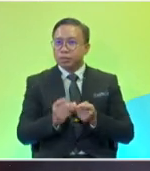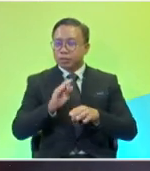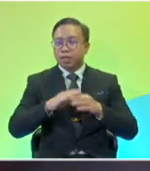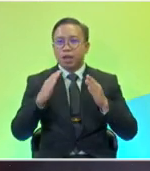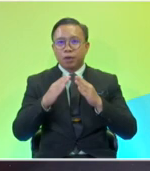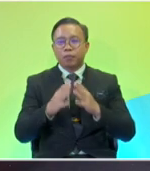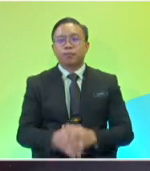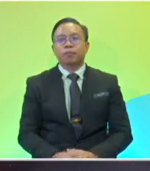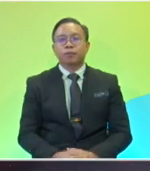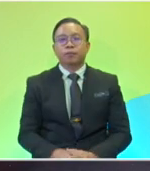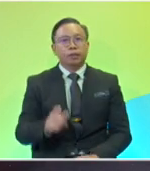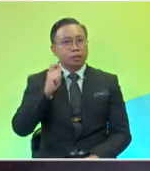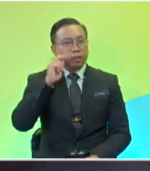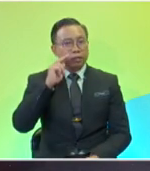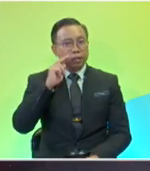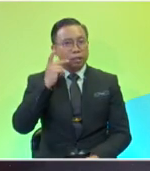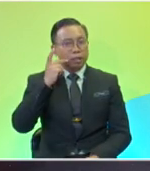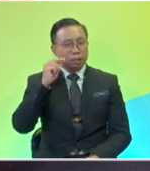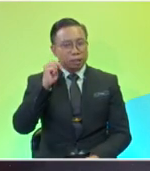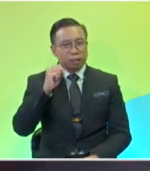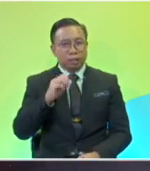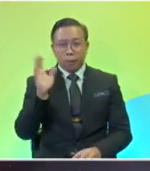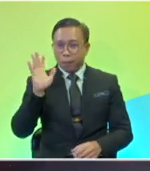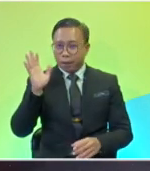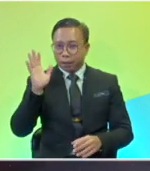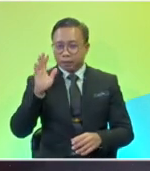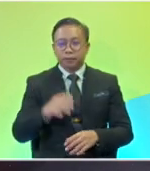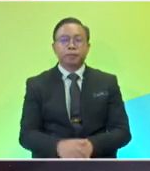with that, I'm Tivya and this is Teacher Kenanga saying